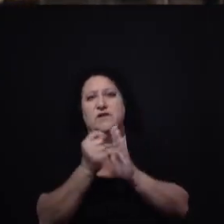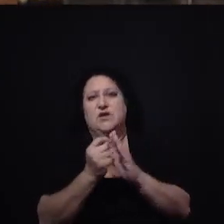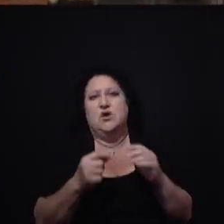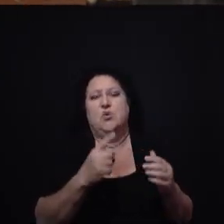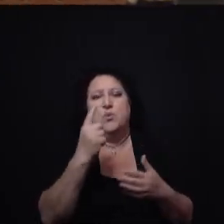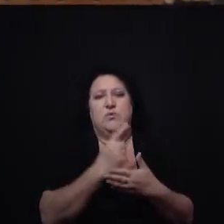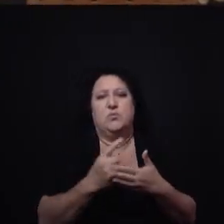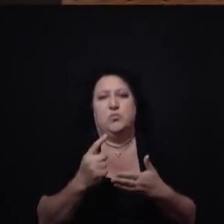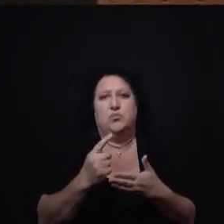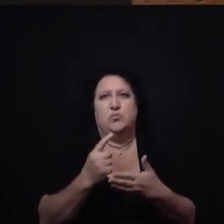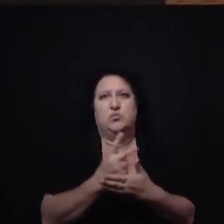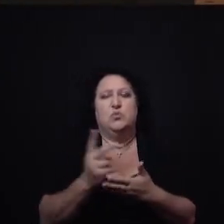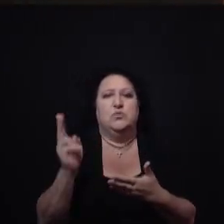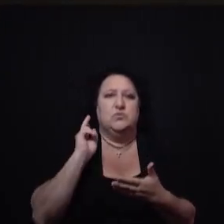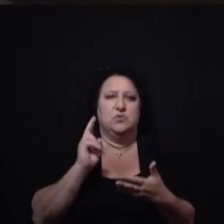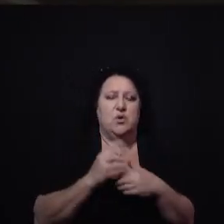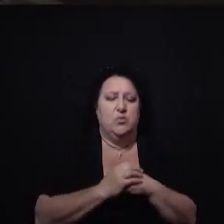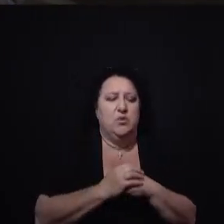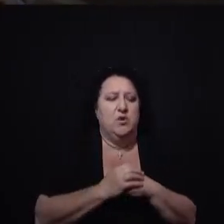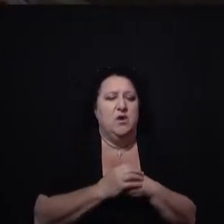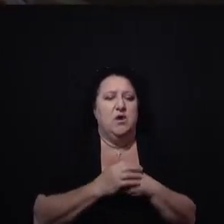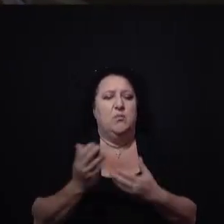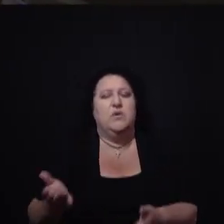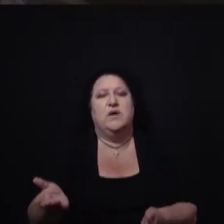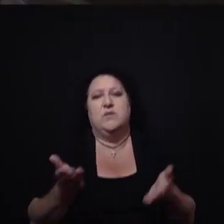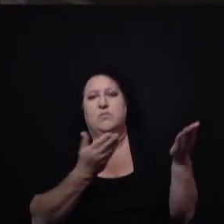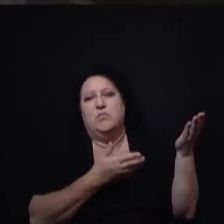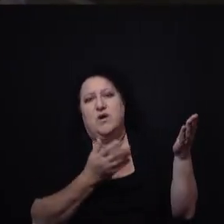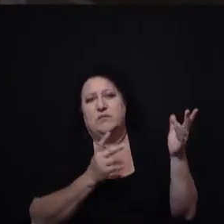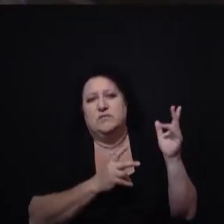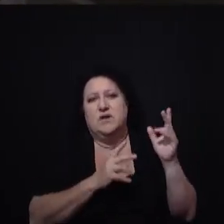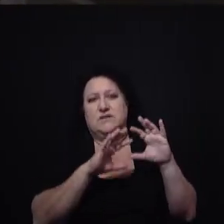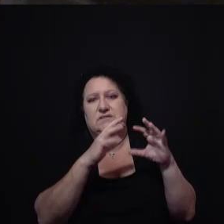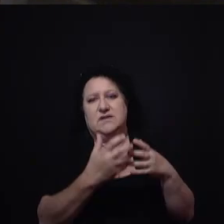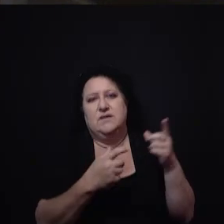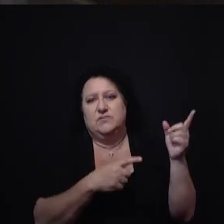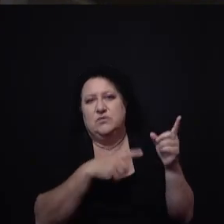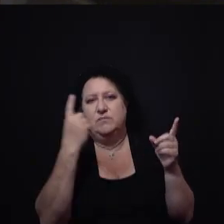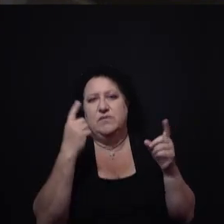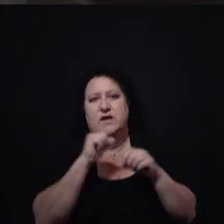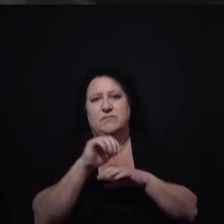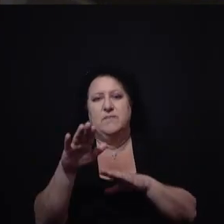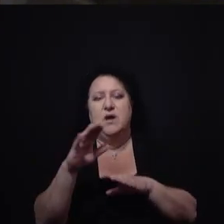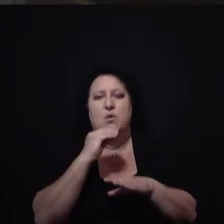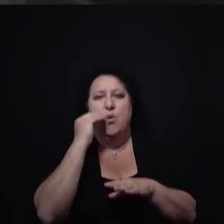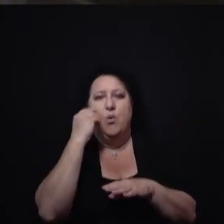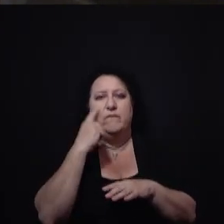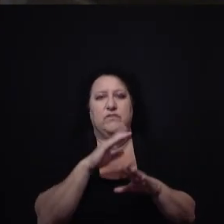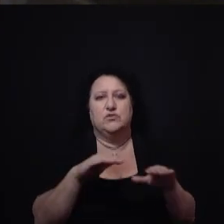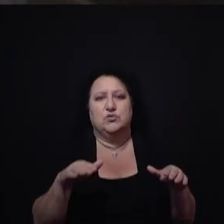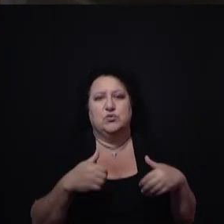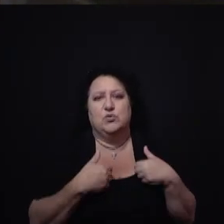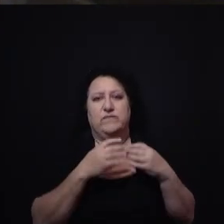team out to Black Mountain Home for children, youth, and families. And again, here's one more example. When you're